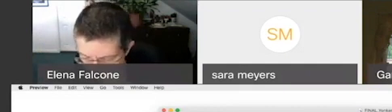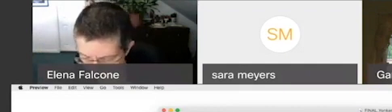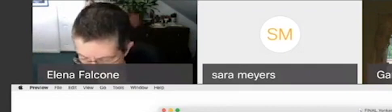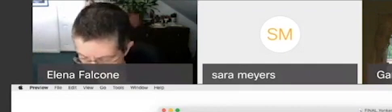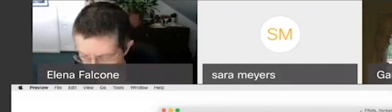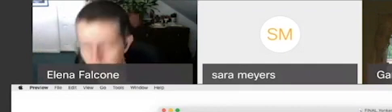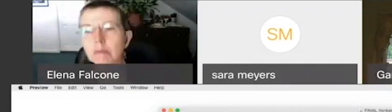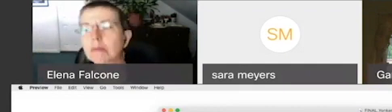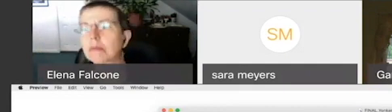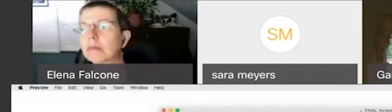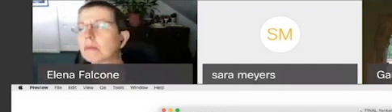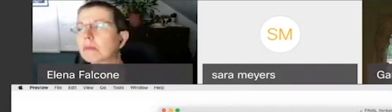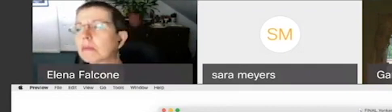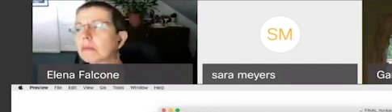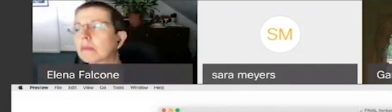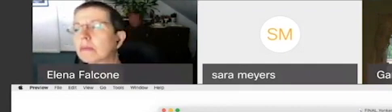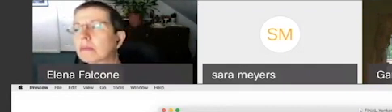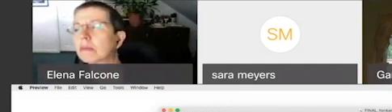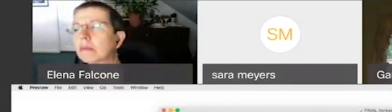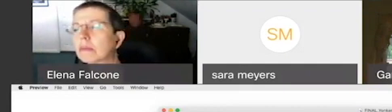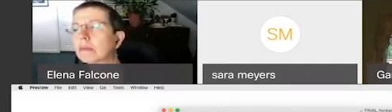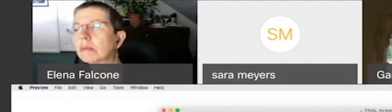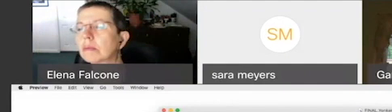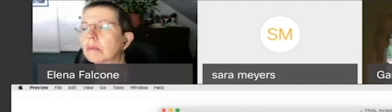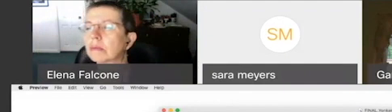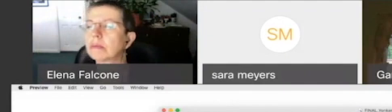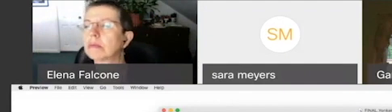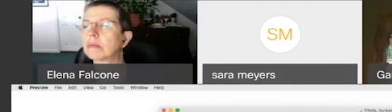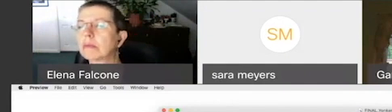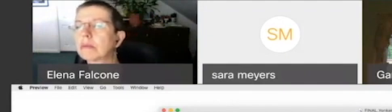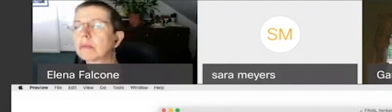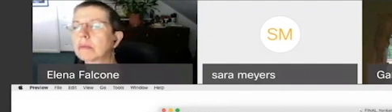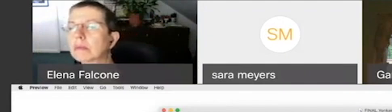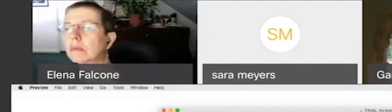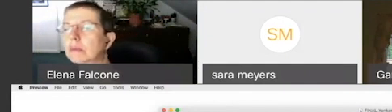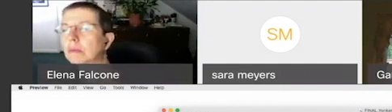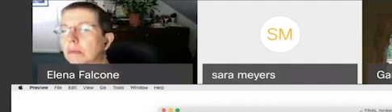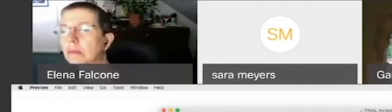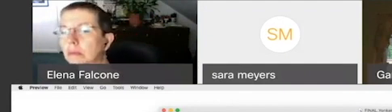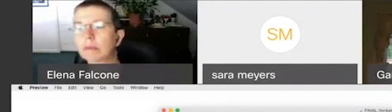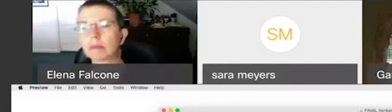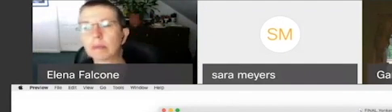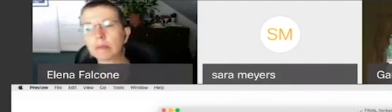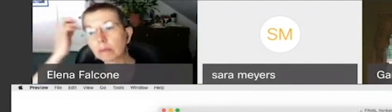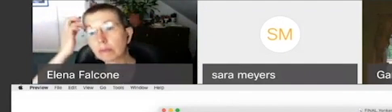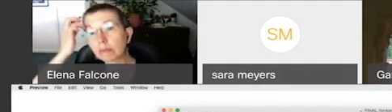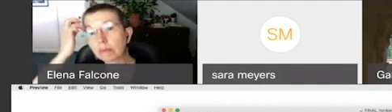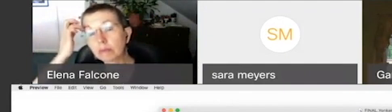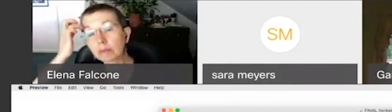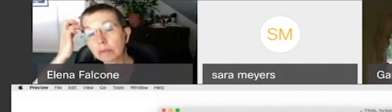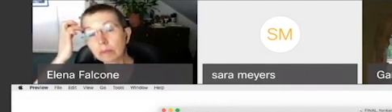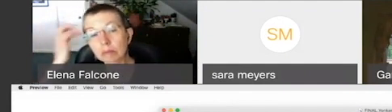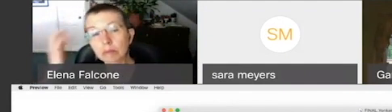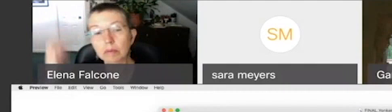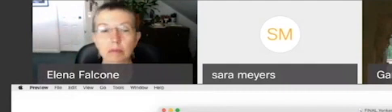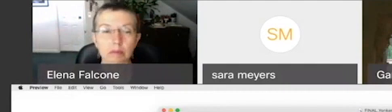And there's also going to be a contractor statewide. One contractor, one agency will